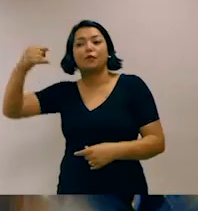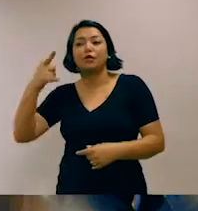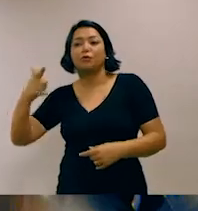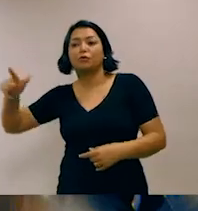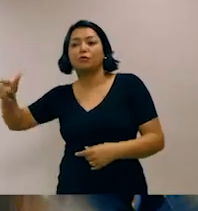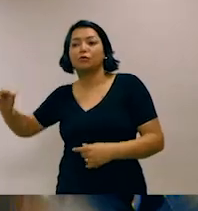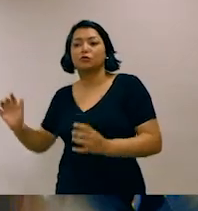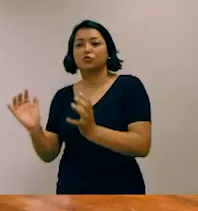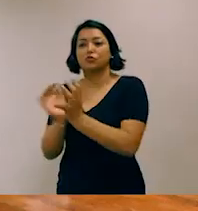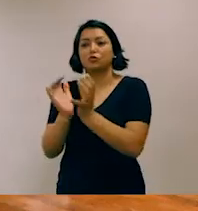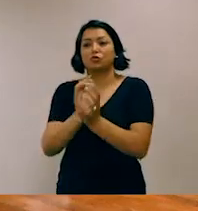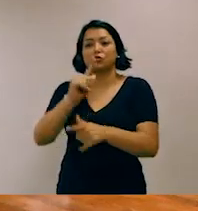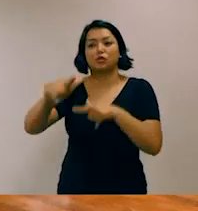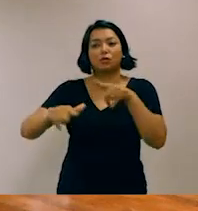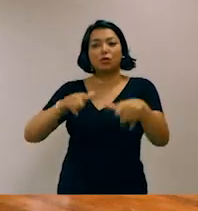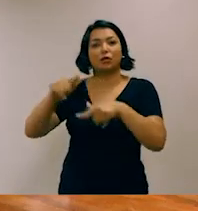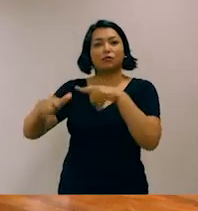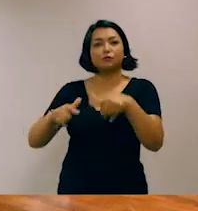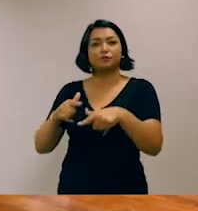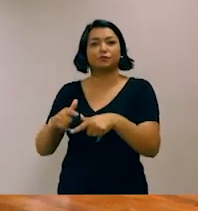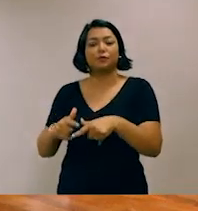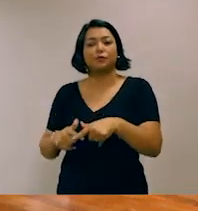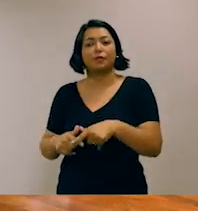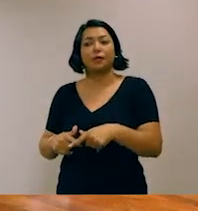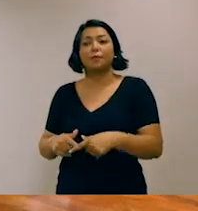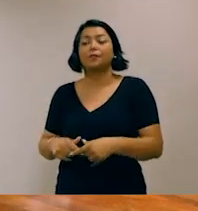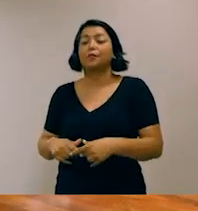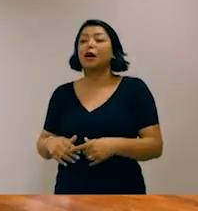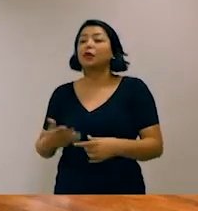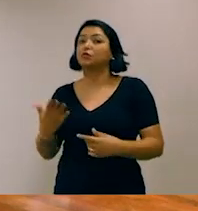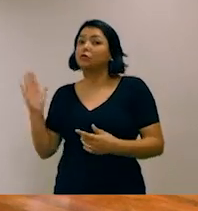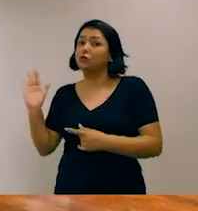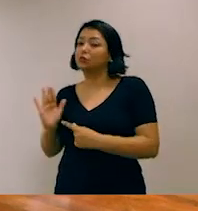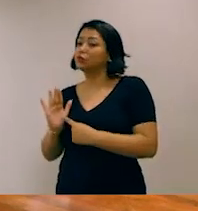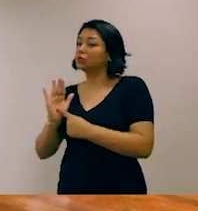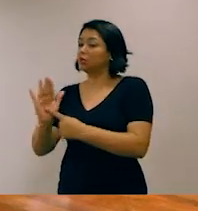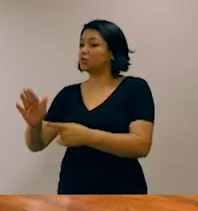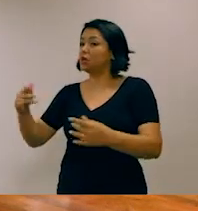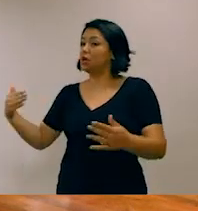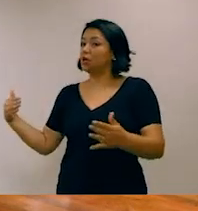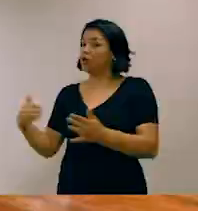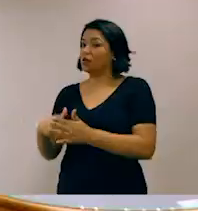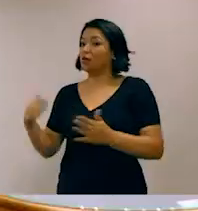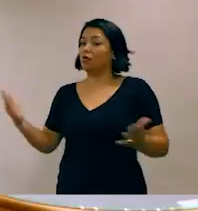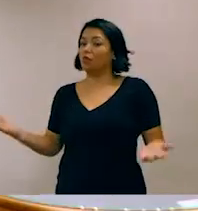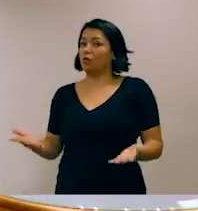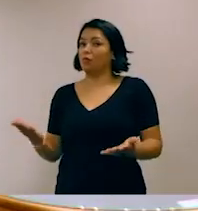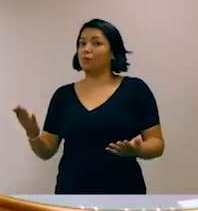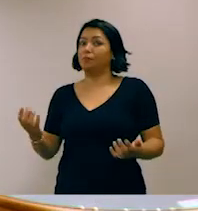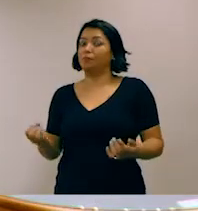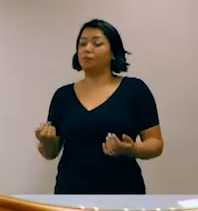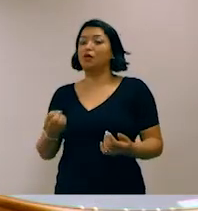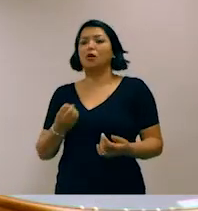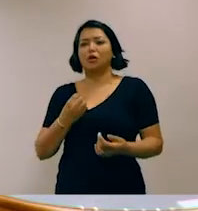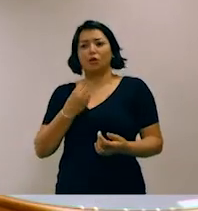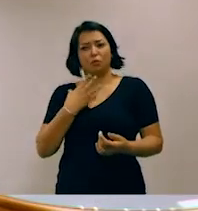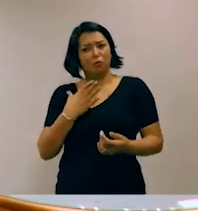viewing the use it for third parties. The general approach of the solution is